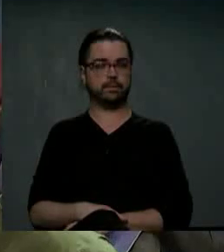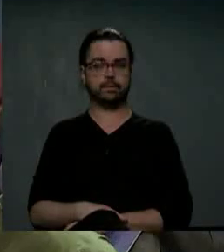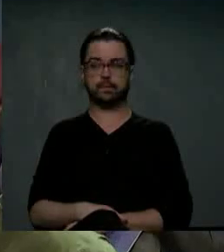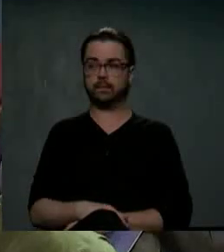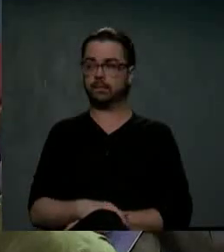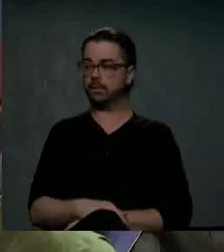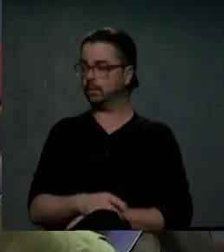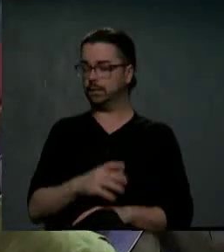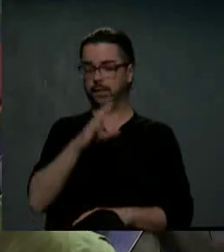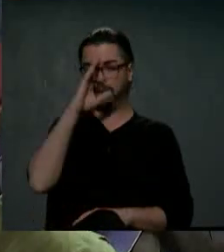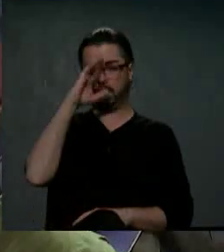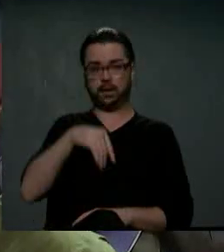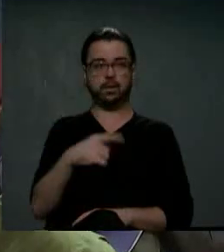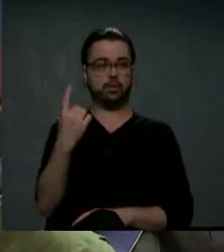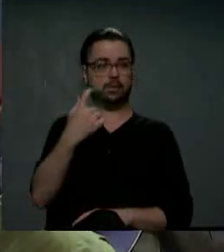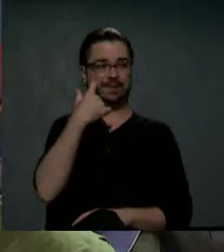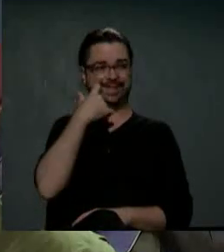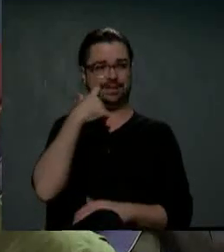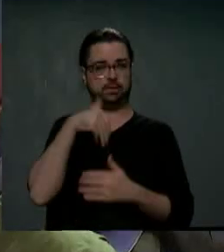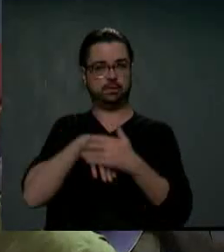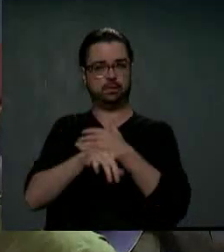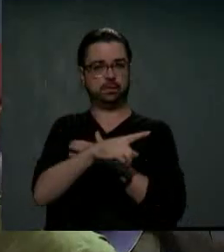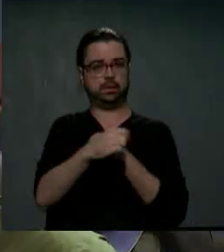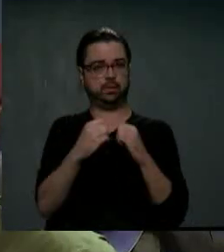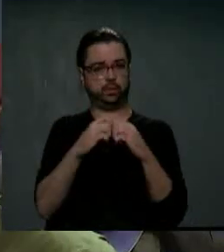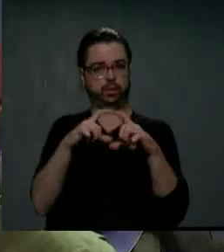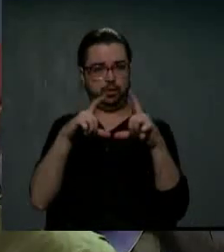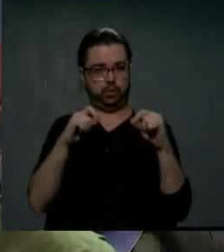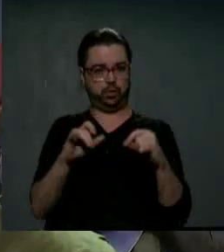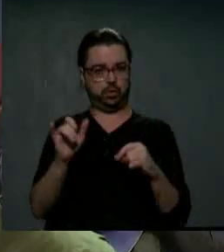I know someone just walked in with a card.